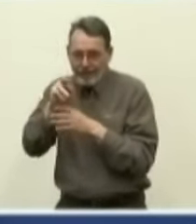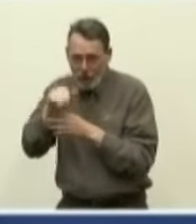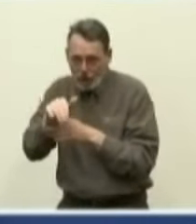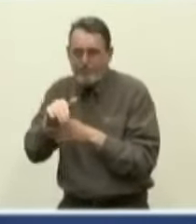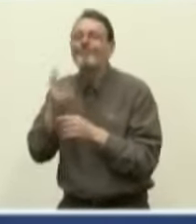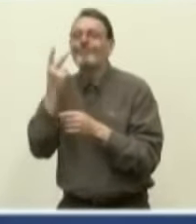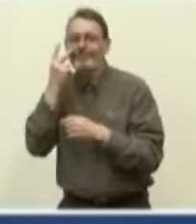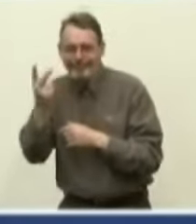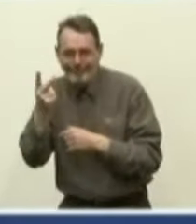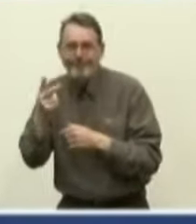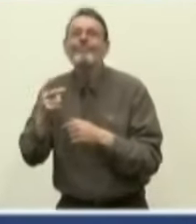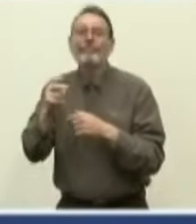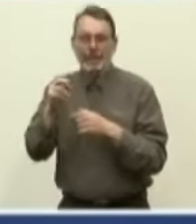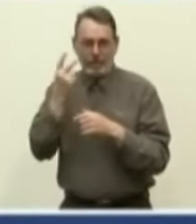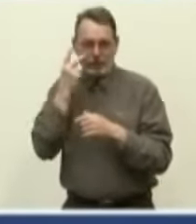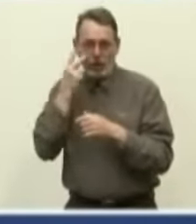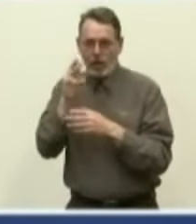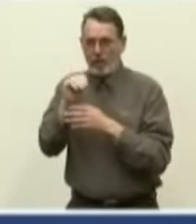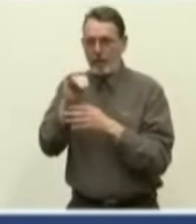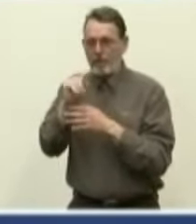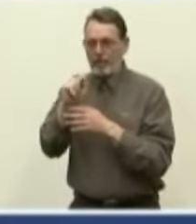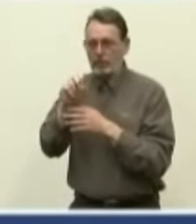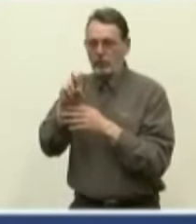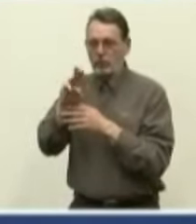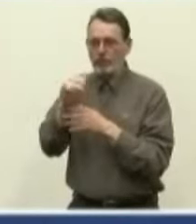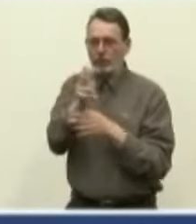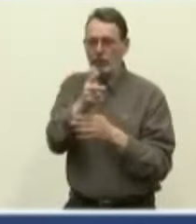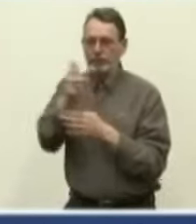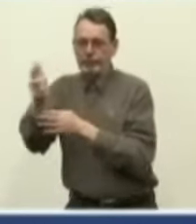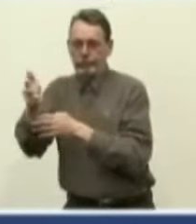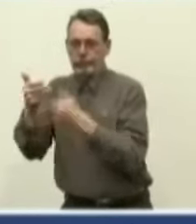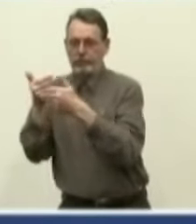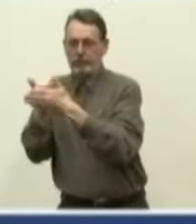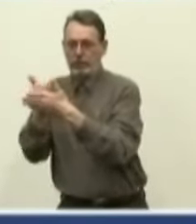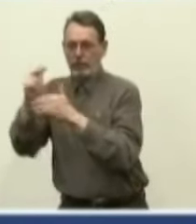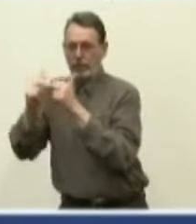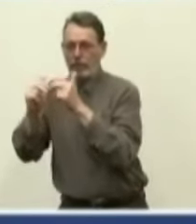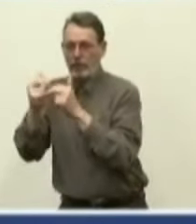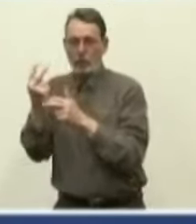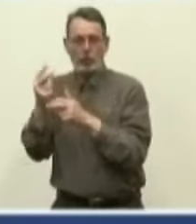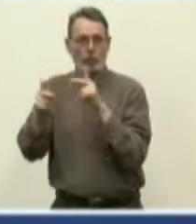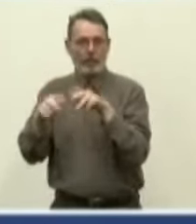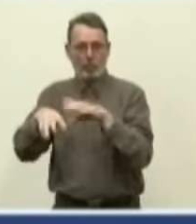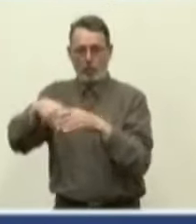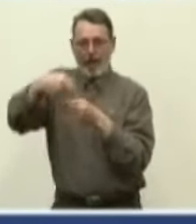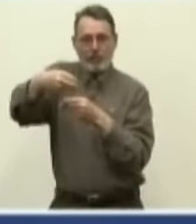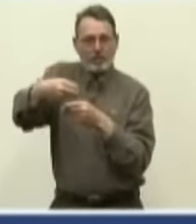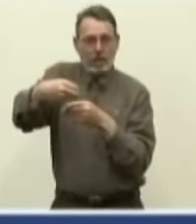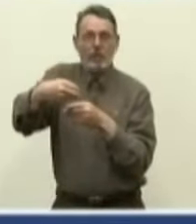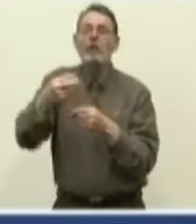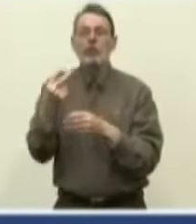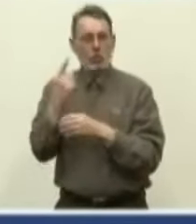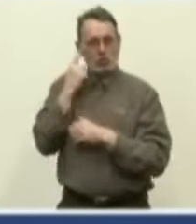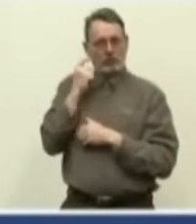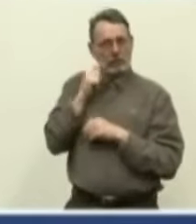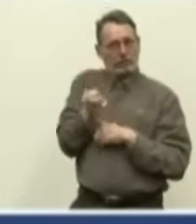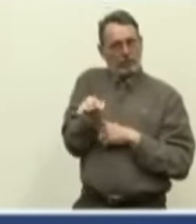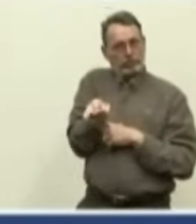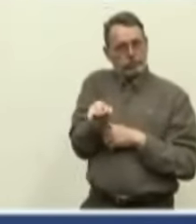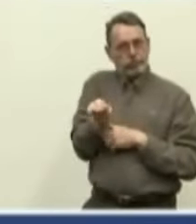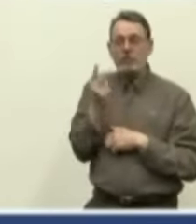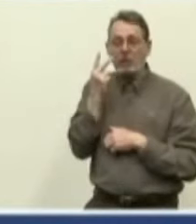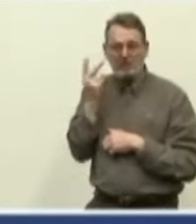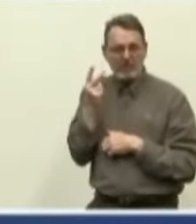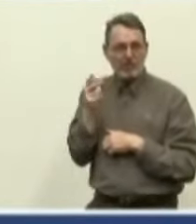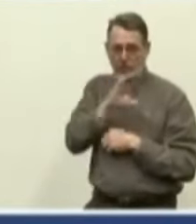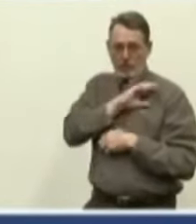was pulled to the side of the alley against a building, and two vehicle occupants were out of the vehicle. The two suspects were observed removing